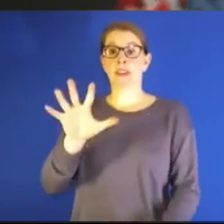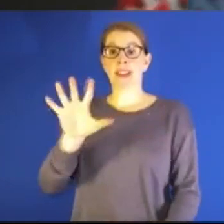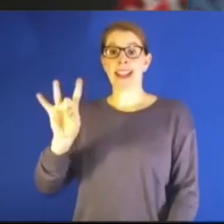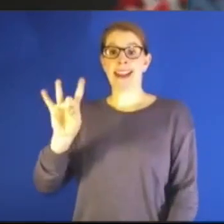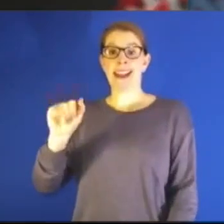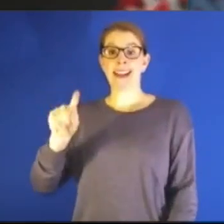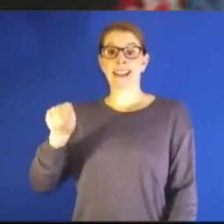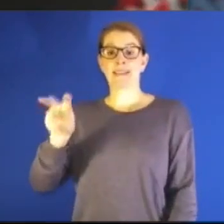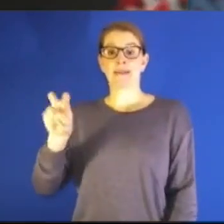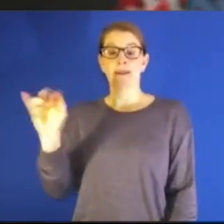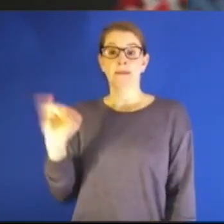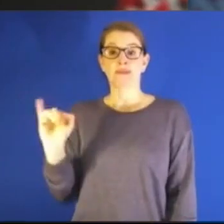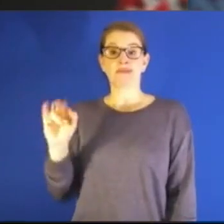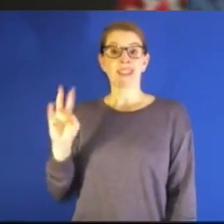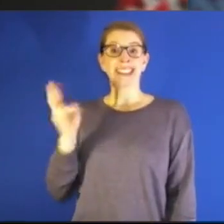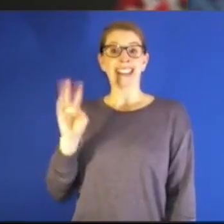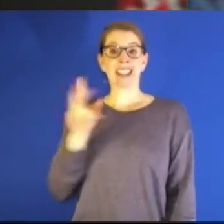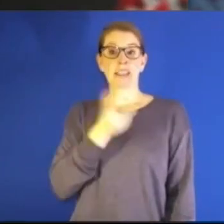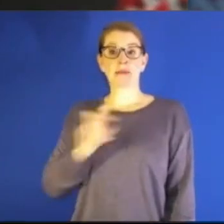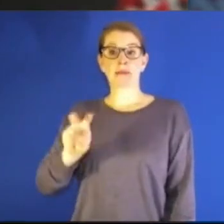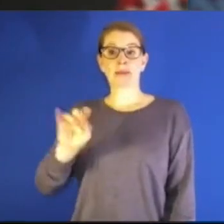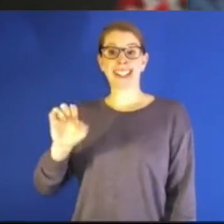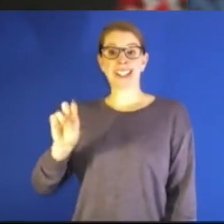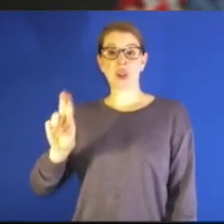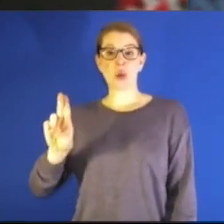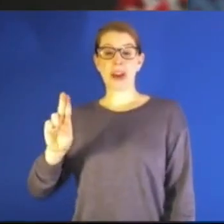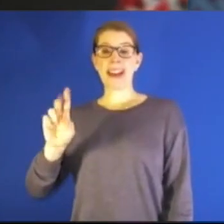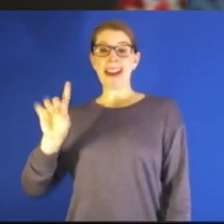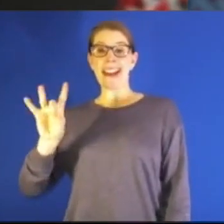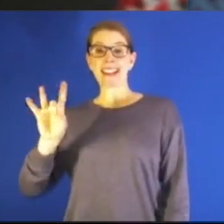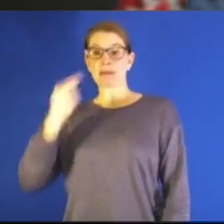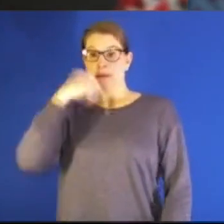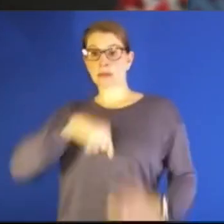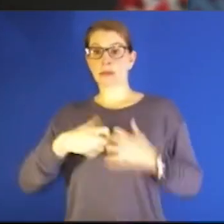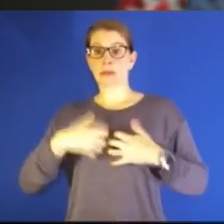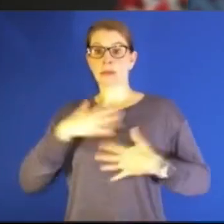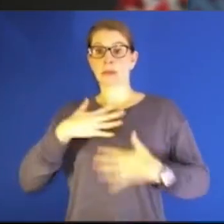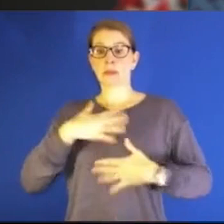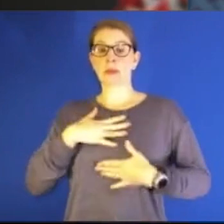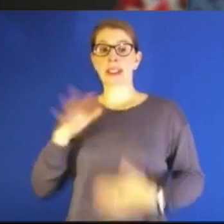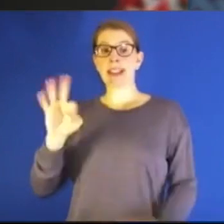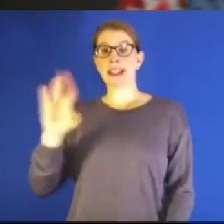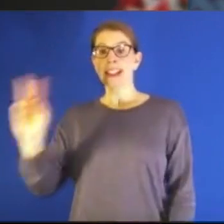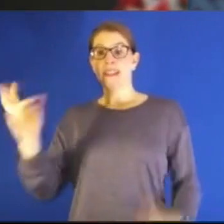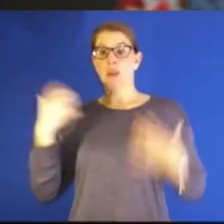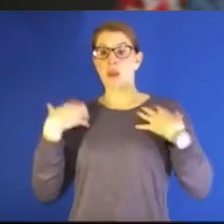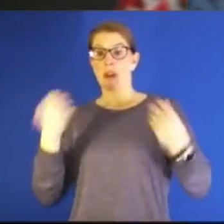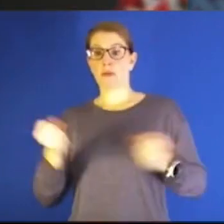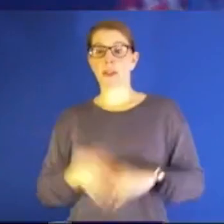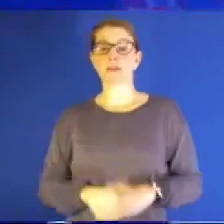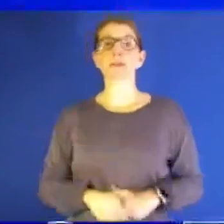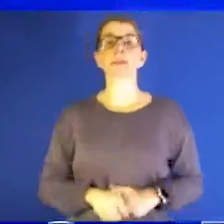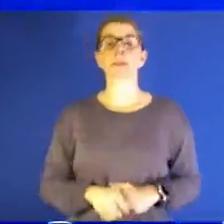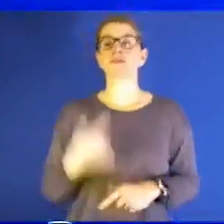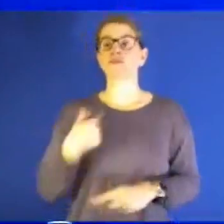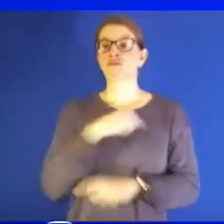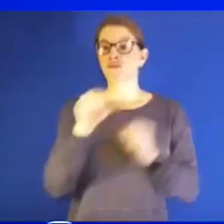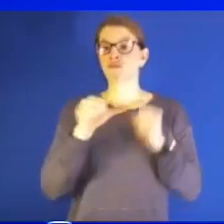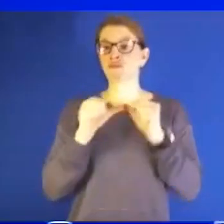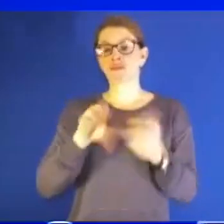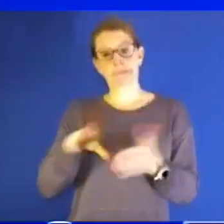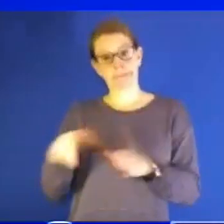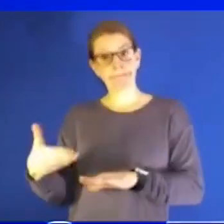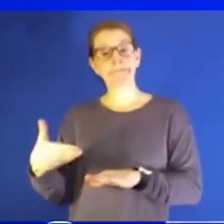with 17 in the ICU and 8 on the ventilator, 97 in that recovery period. We continue to have deaths,